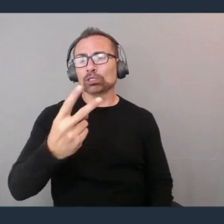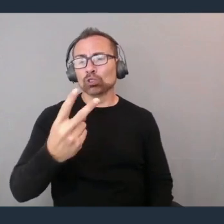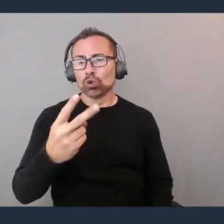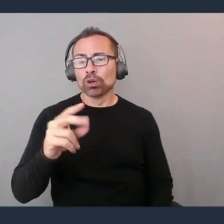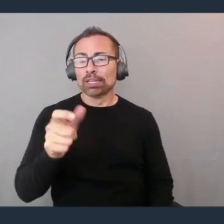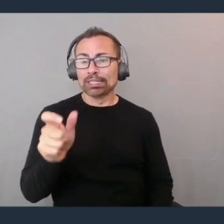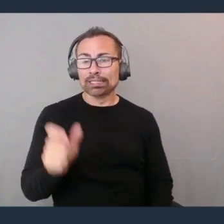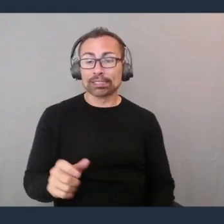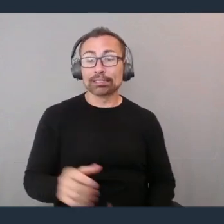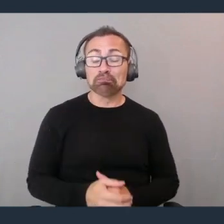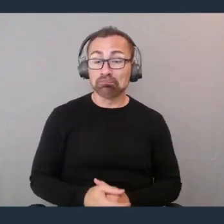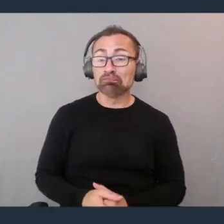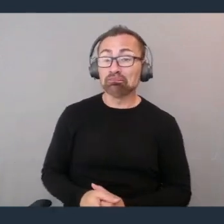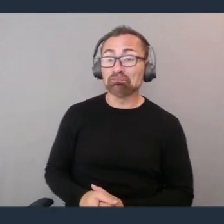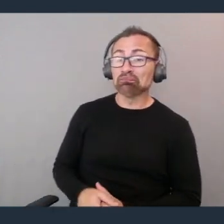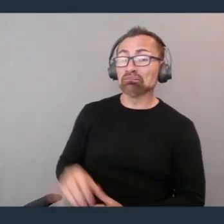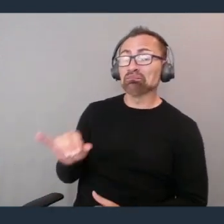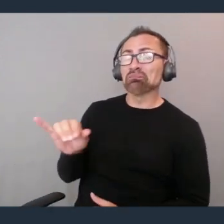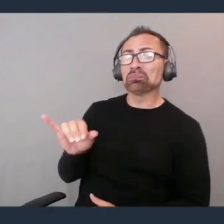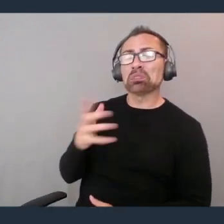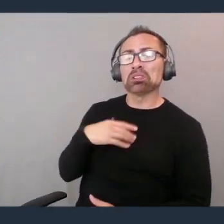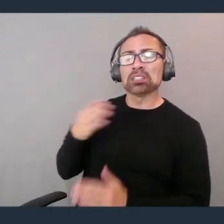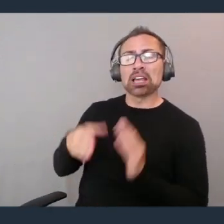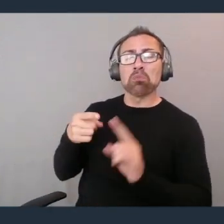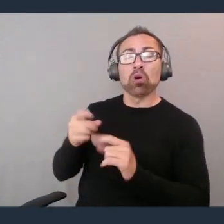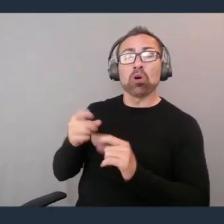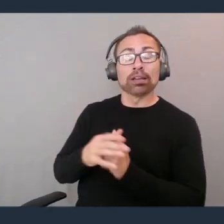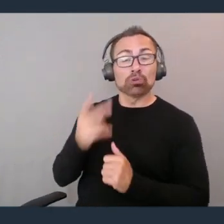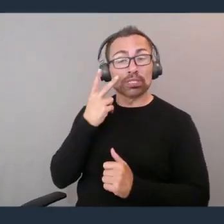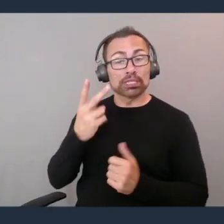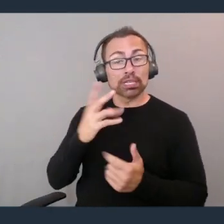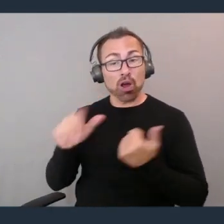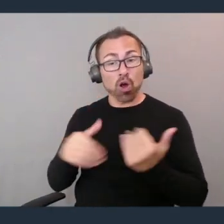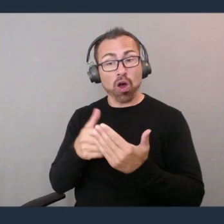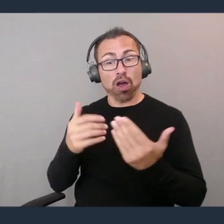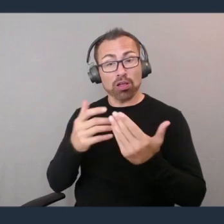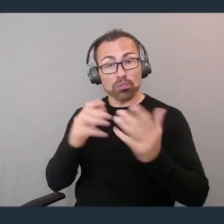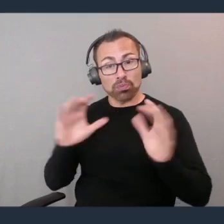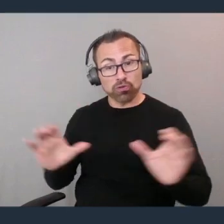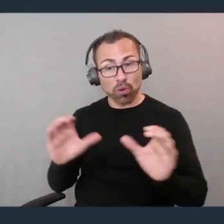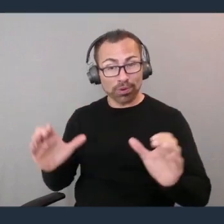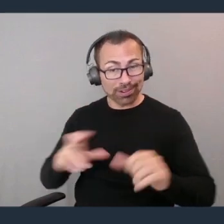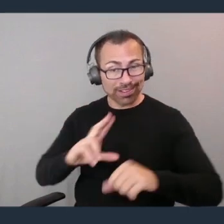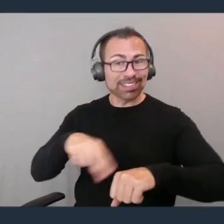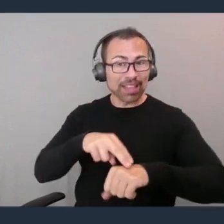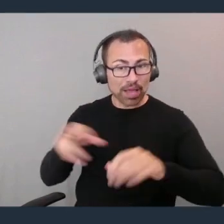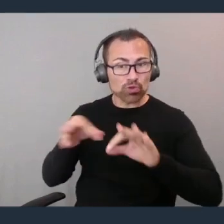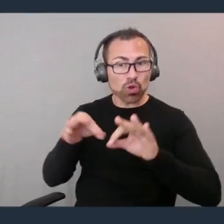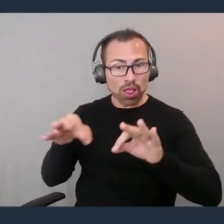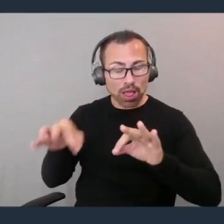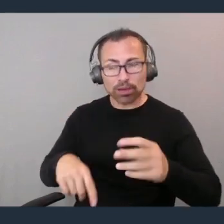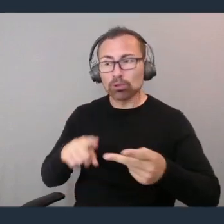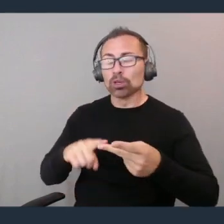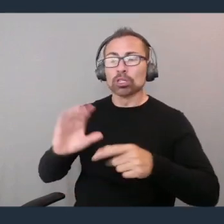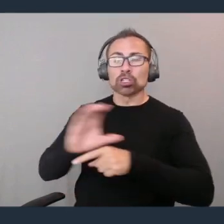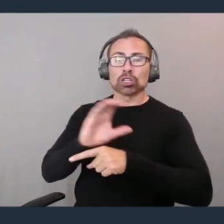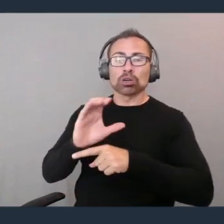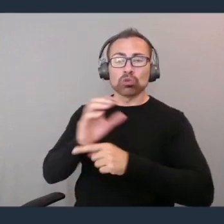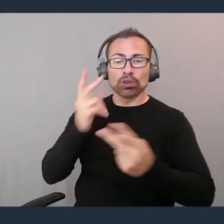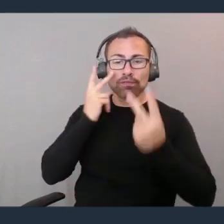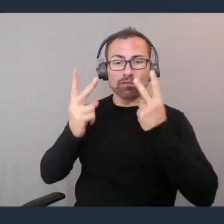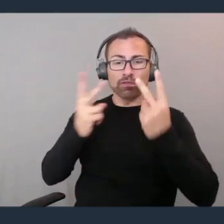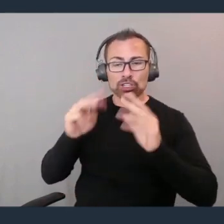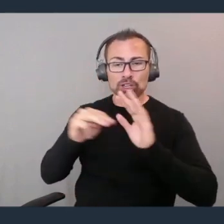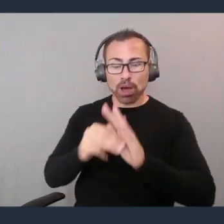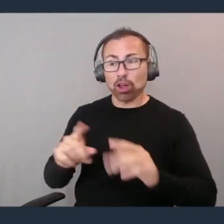instances, we see all of our performant on all of the natural language and computer vision models that we had running on Inf1. But with Inf2,